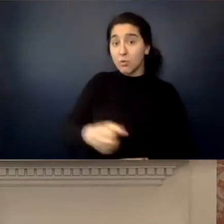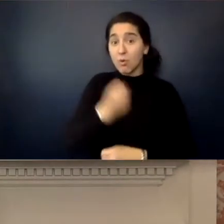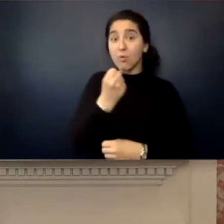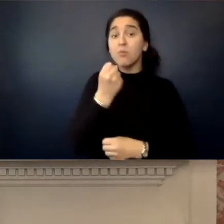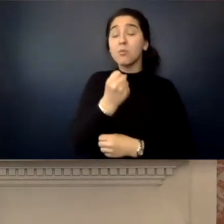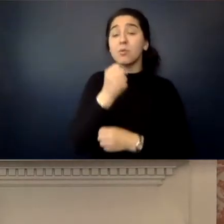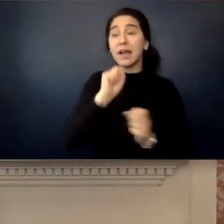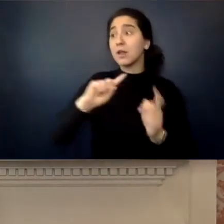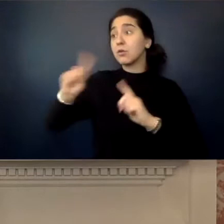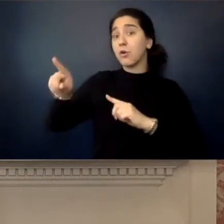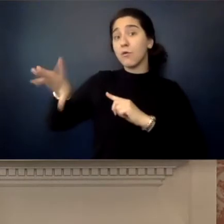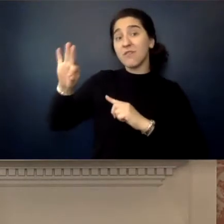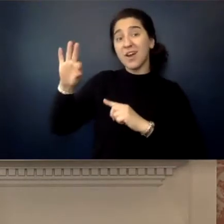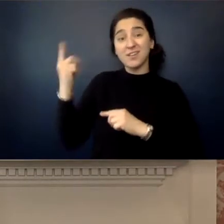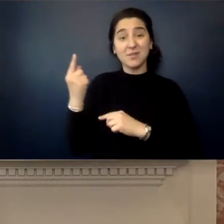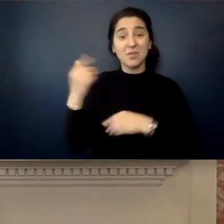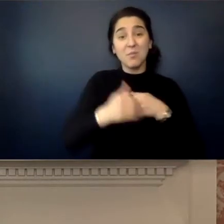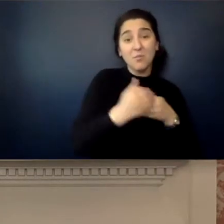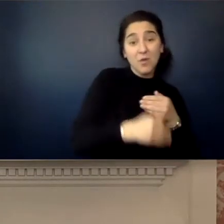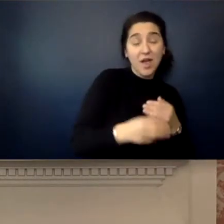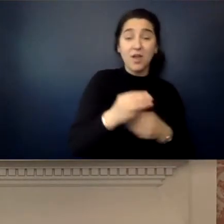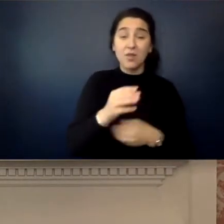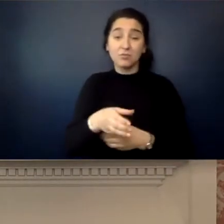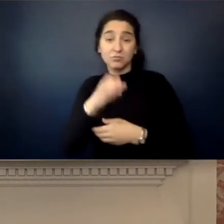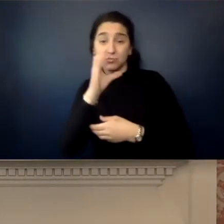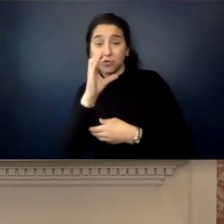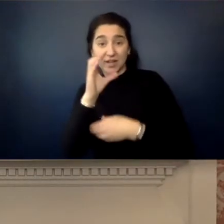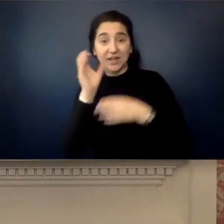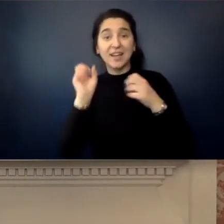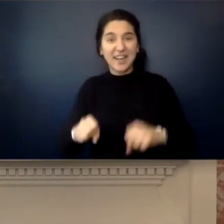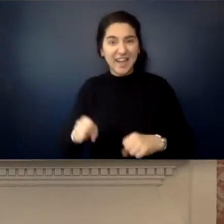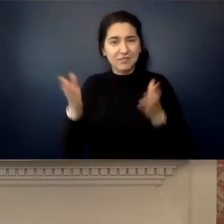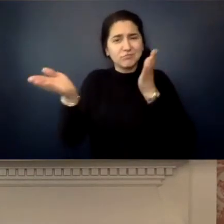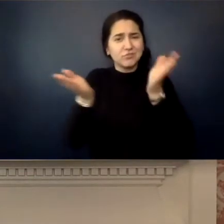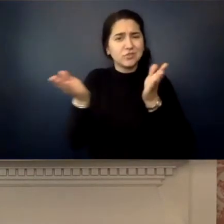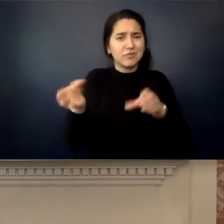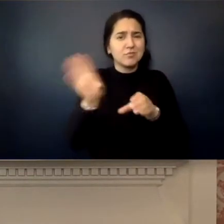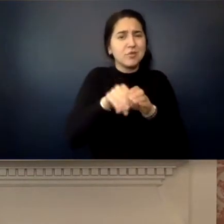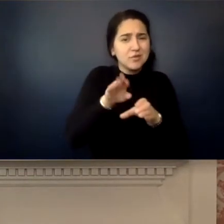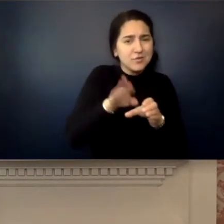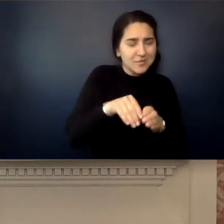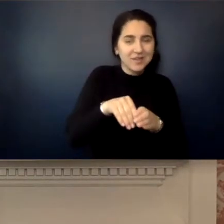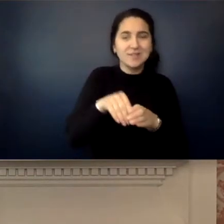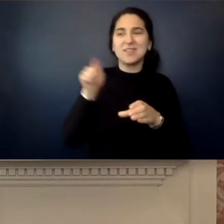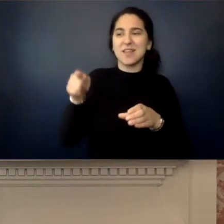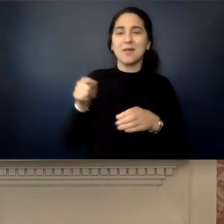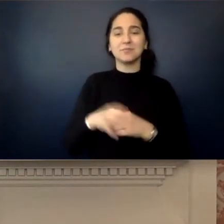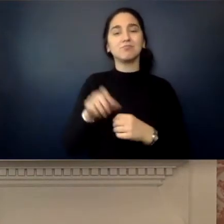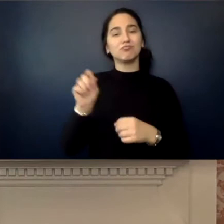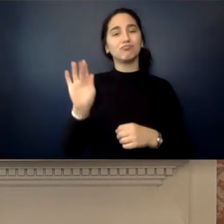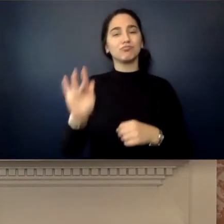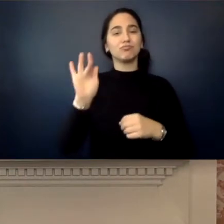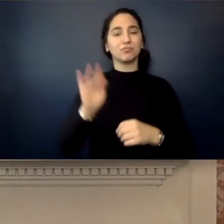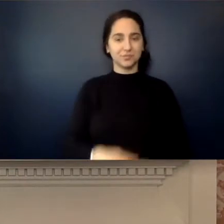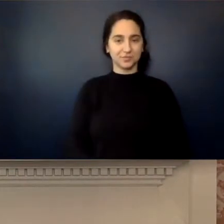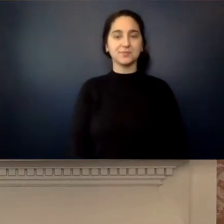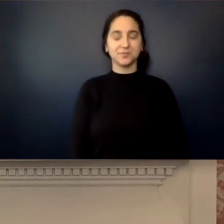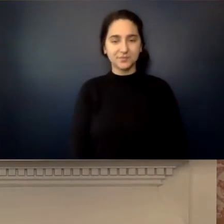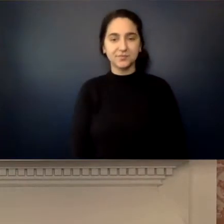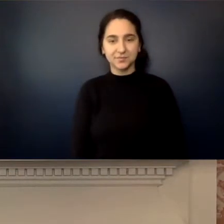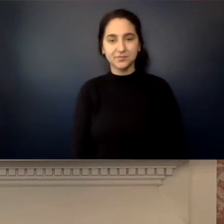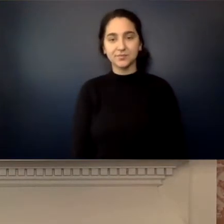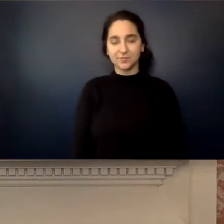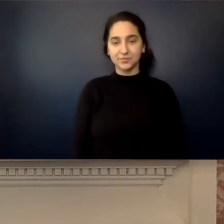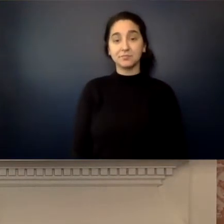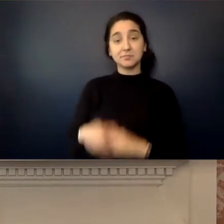we invite you now to pause and gather the elements that you will need later in this service so that you will be able to join with us at